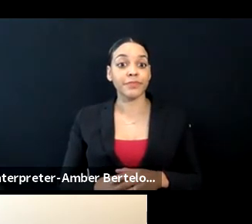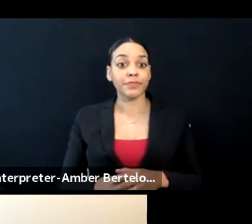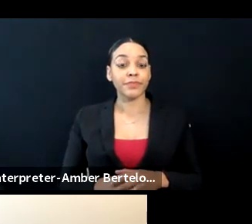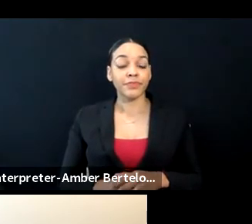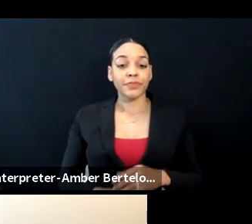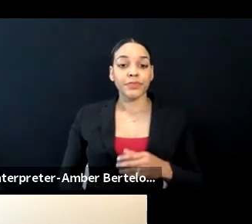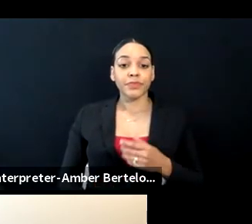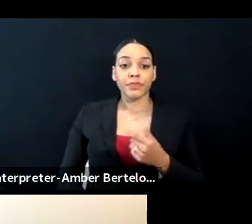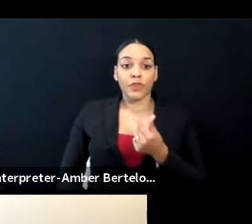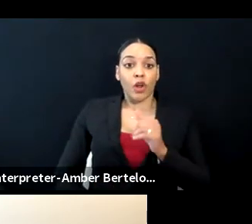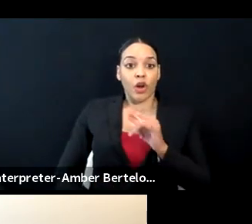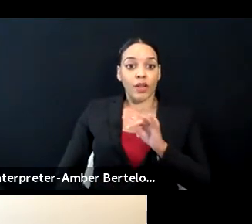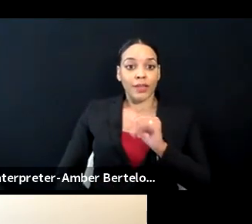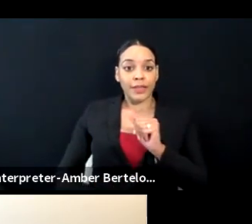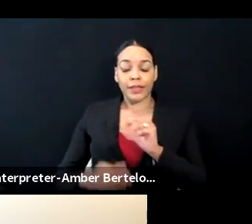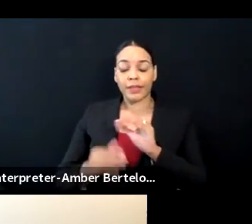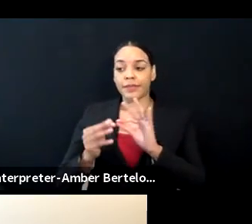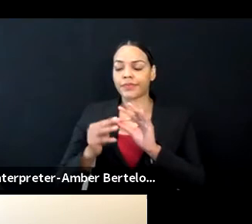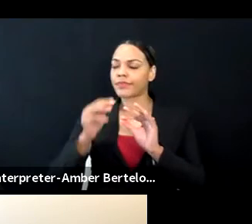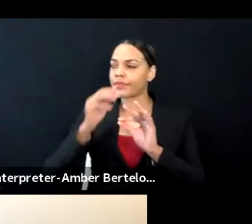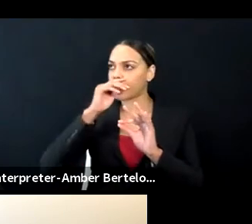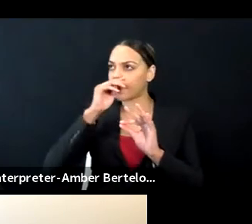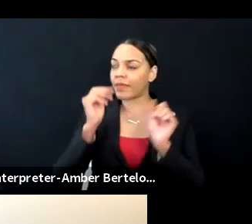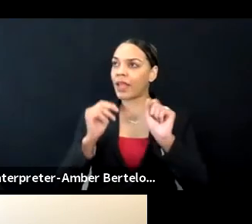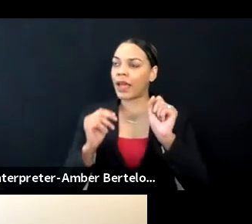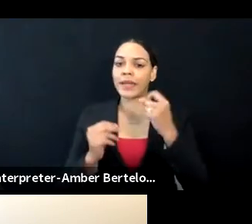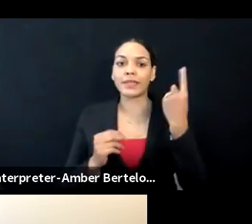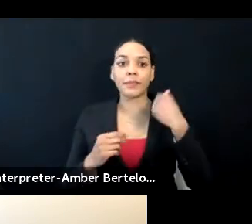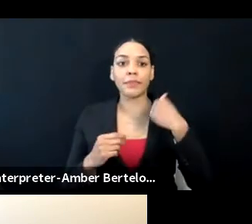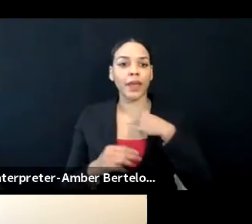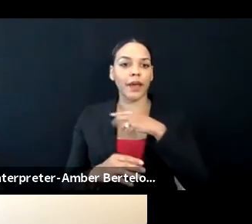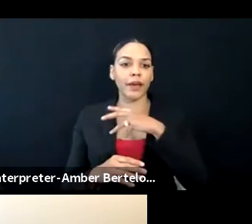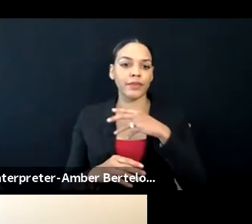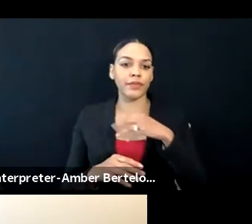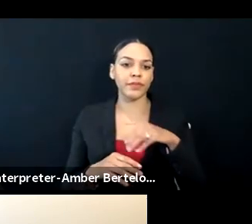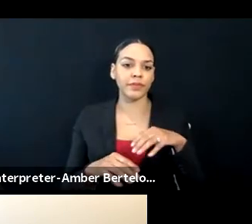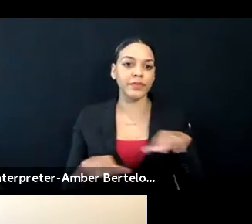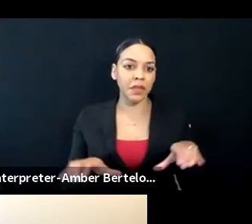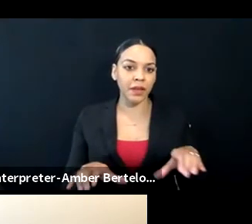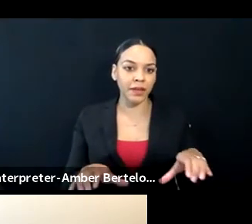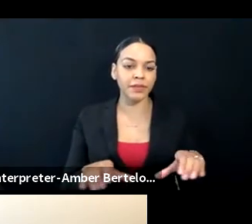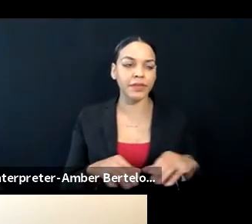I mean, I think something I've done that I have